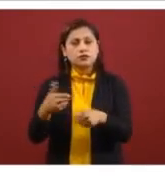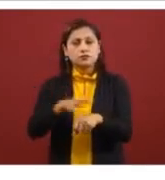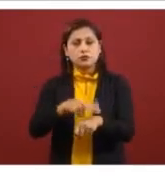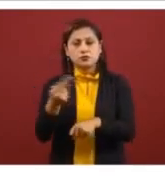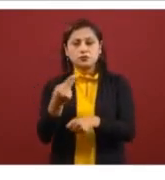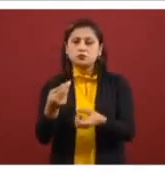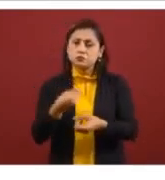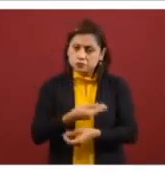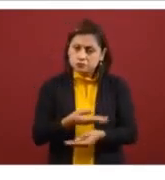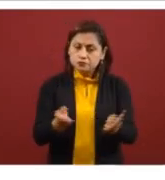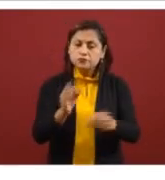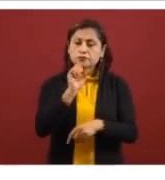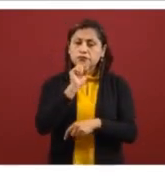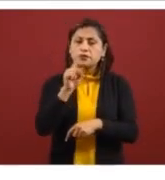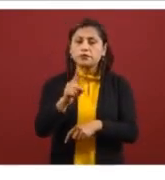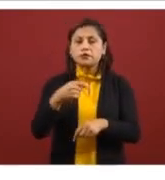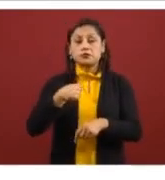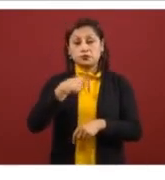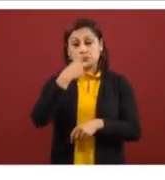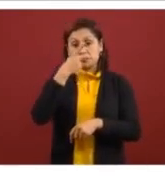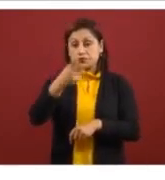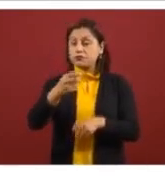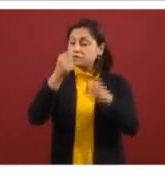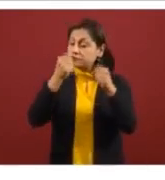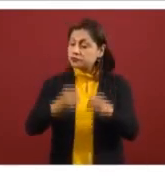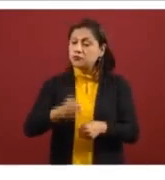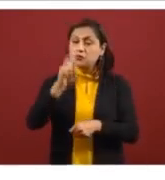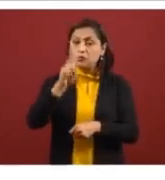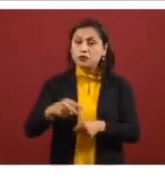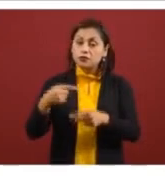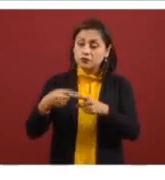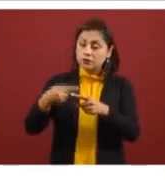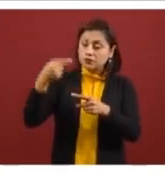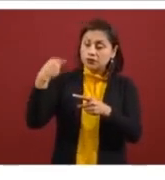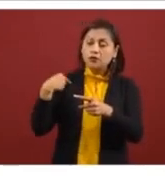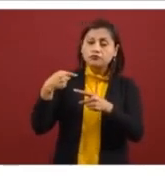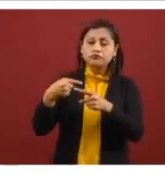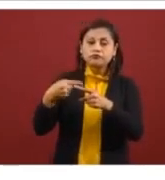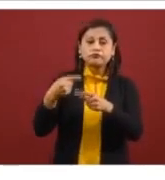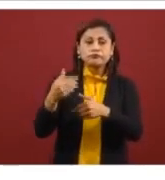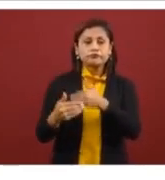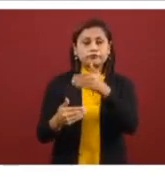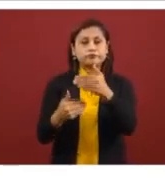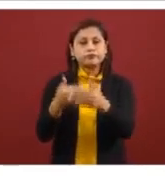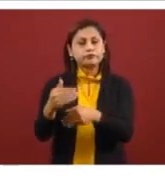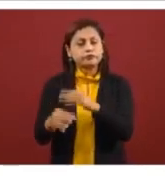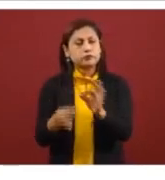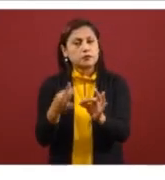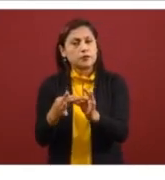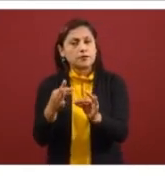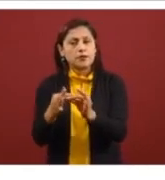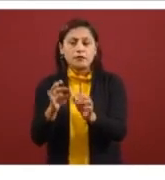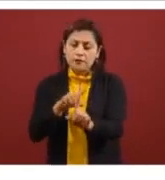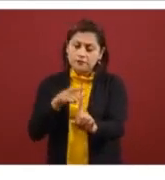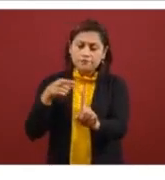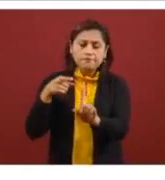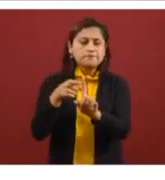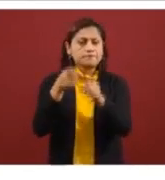medications. And I can assure you that the process is going well and that we are on the right road to